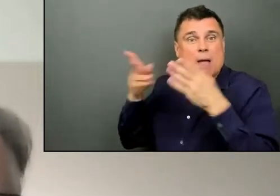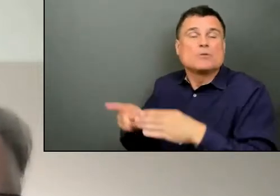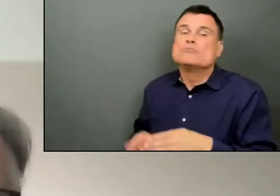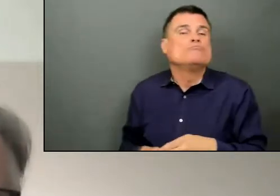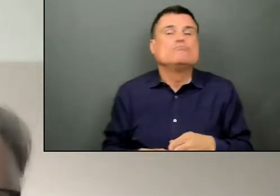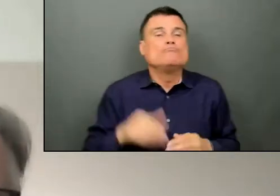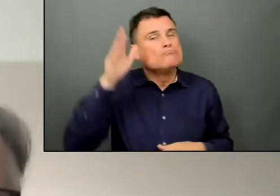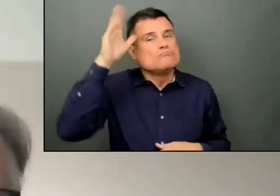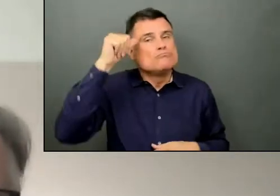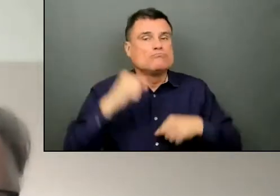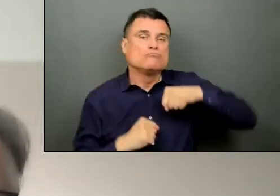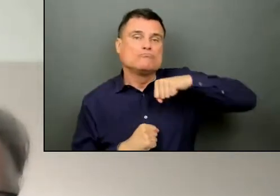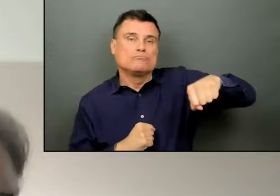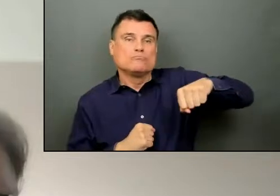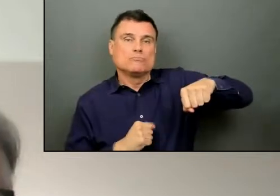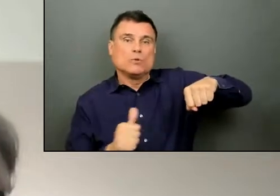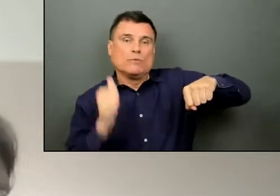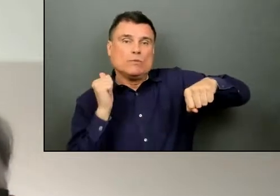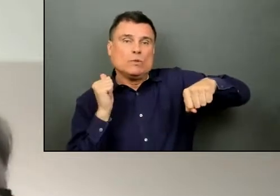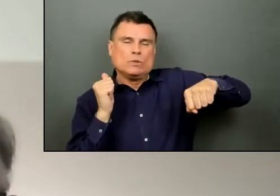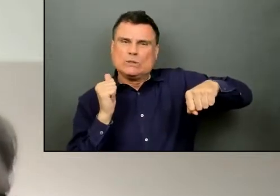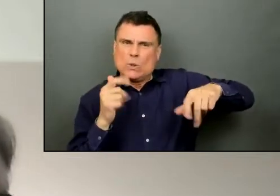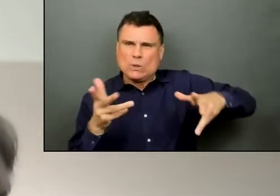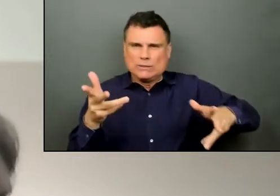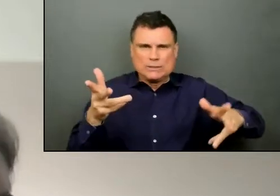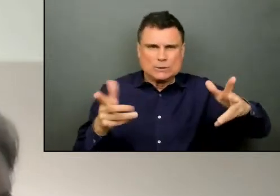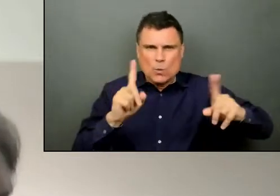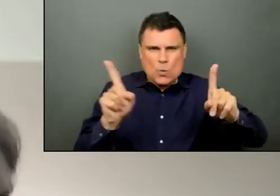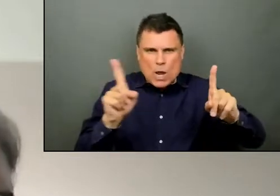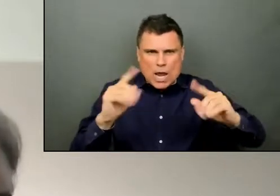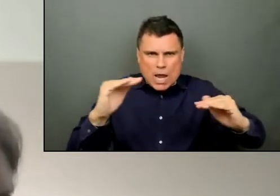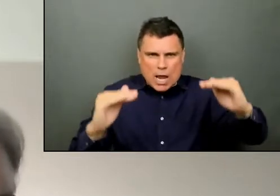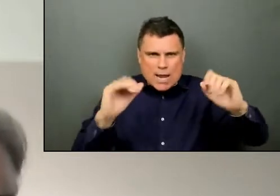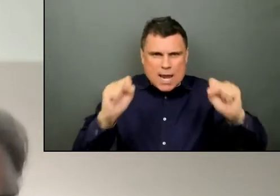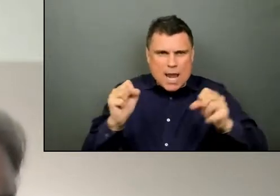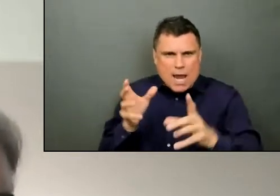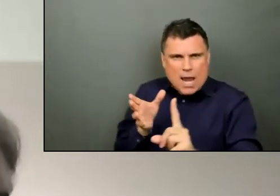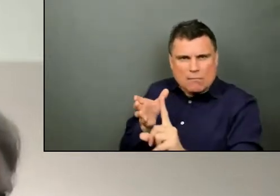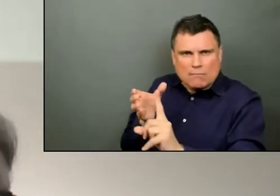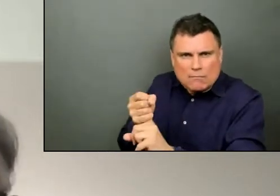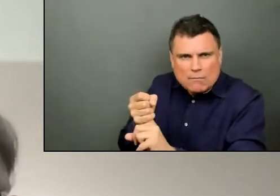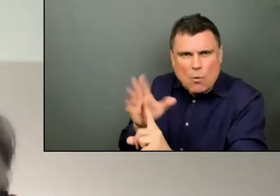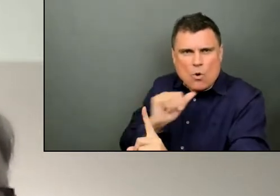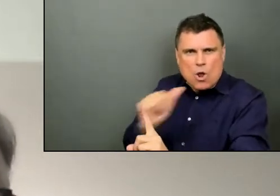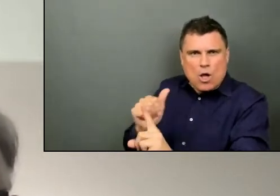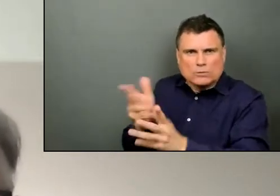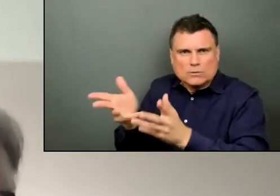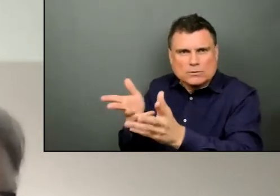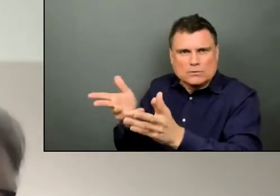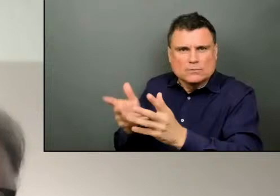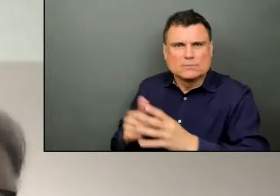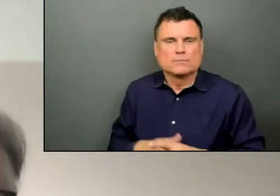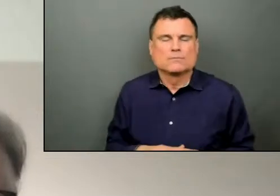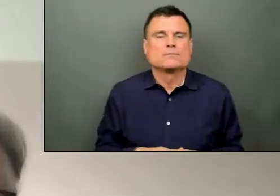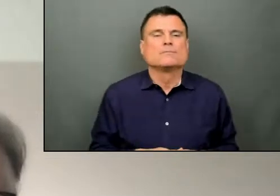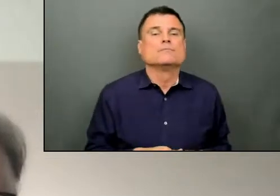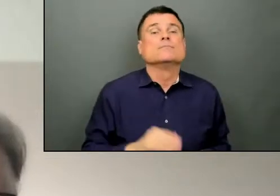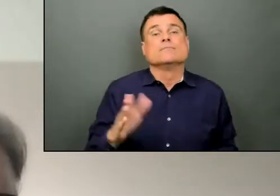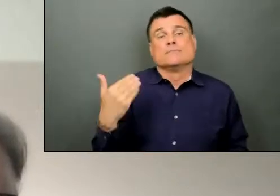a drug that can see a young person as young as 12 just pass away in the blink of an